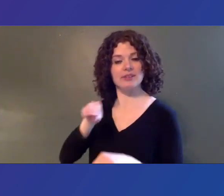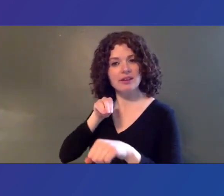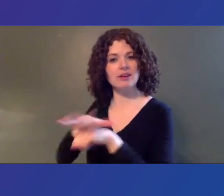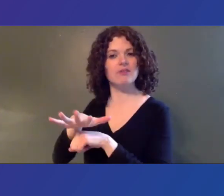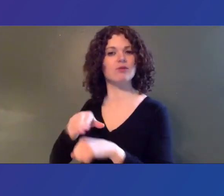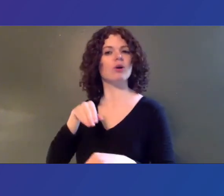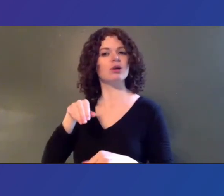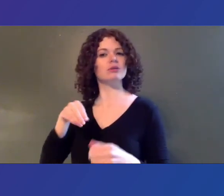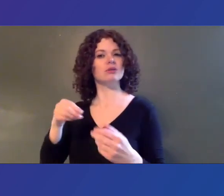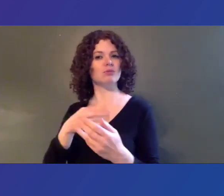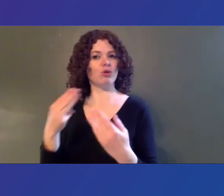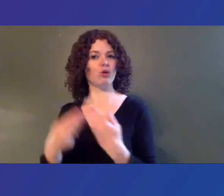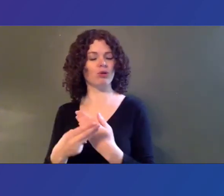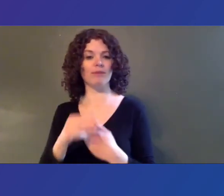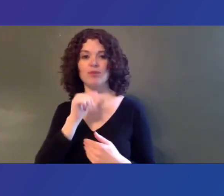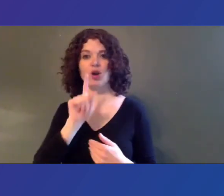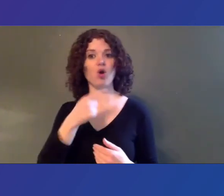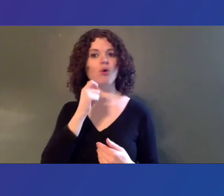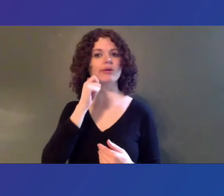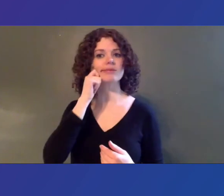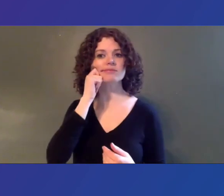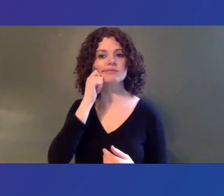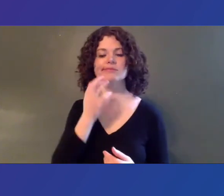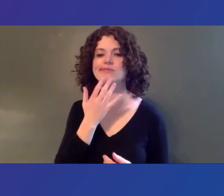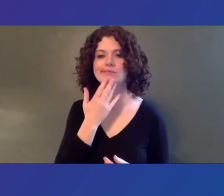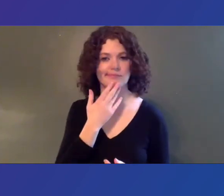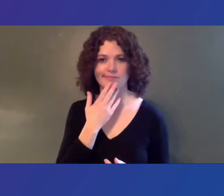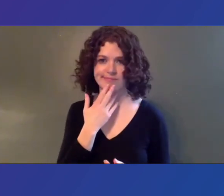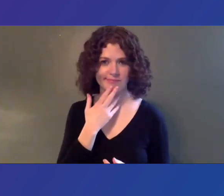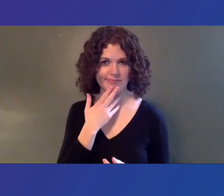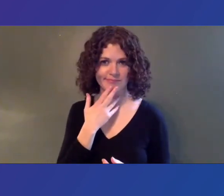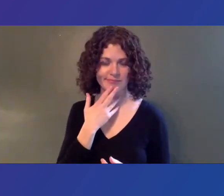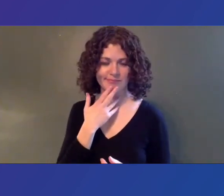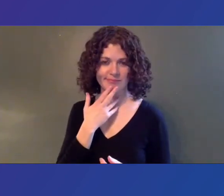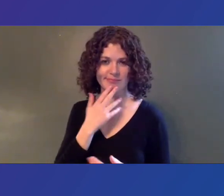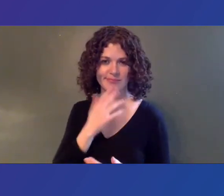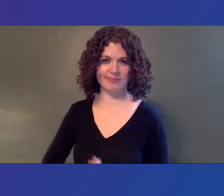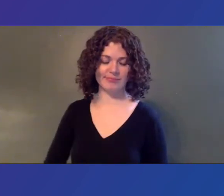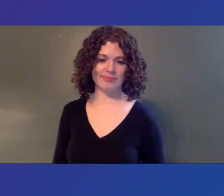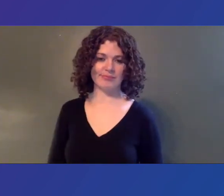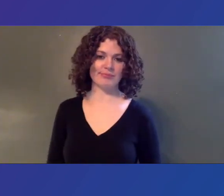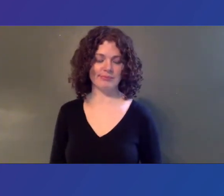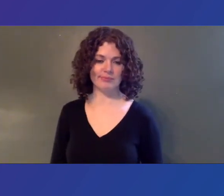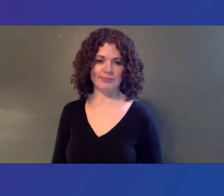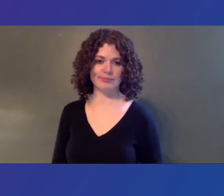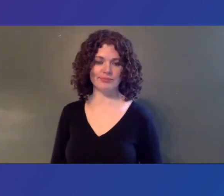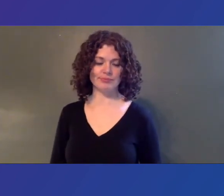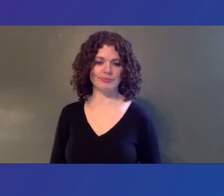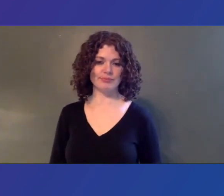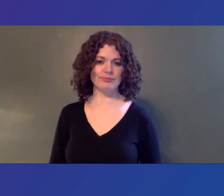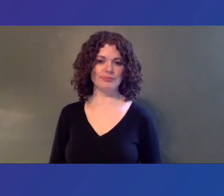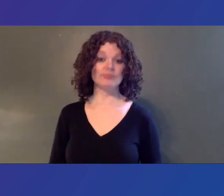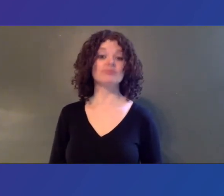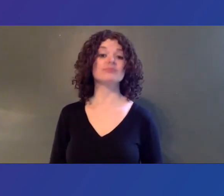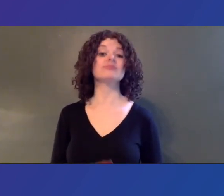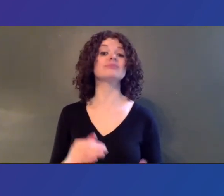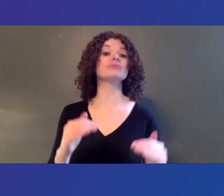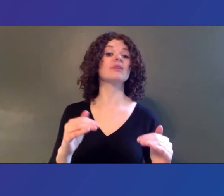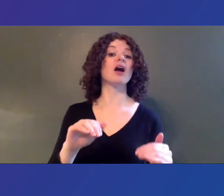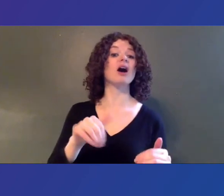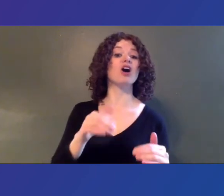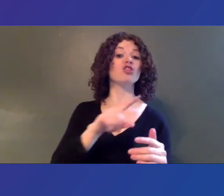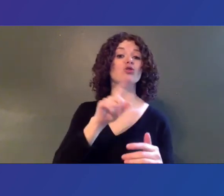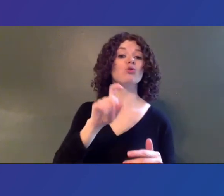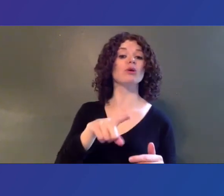it's not just the color of one's skin, you know, like really what's at the base of that. There's another question here. I teach at